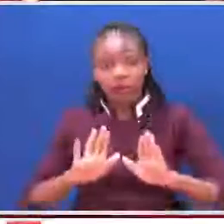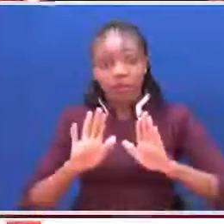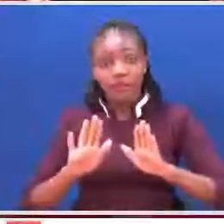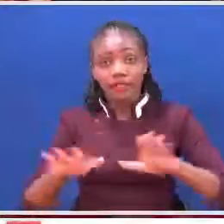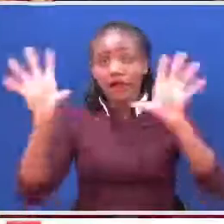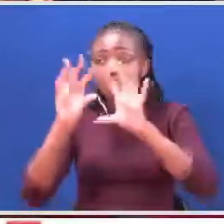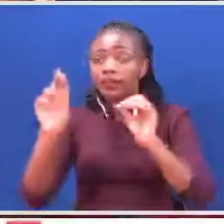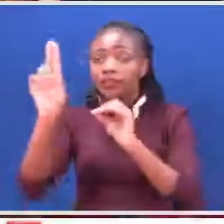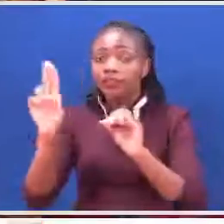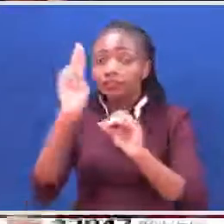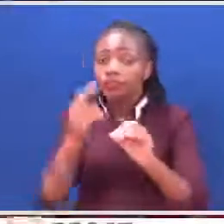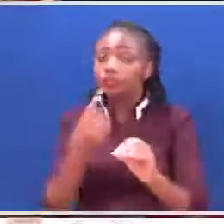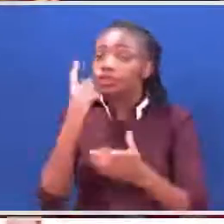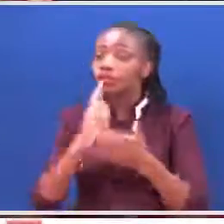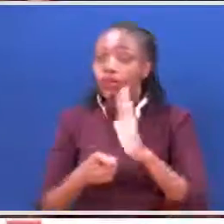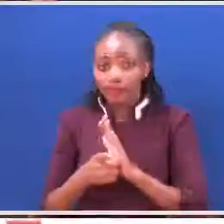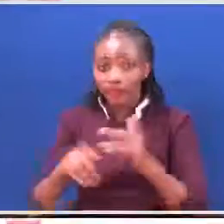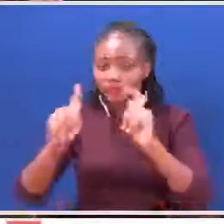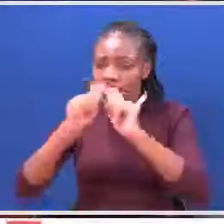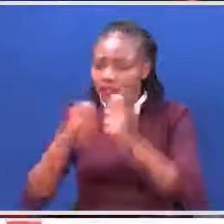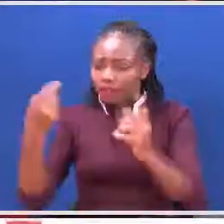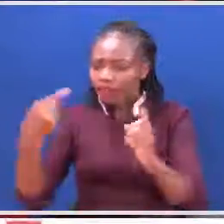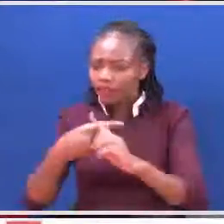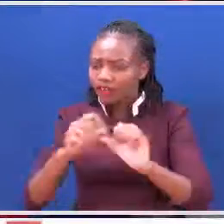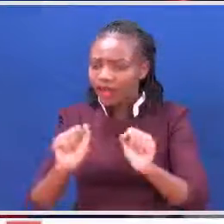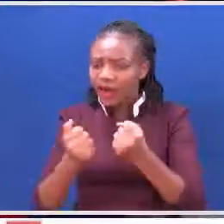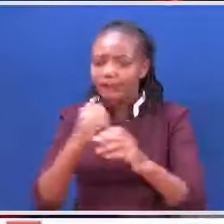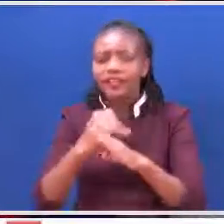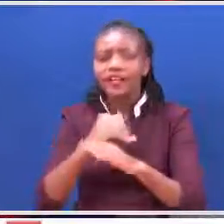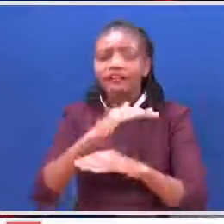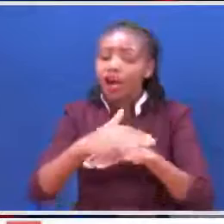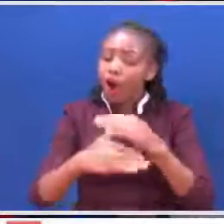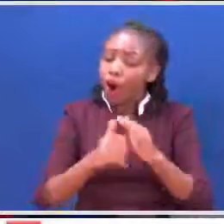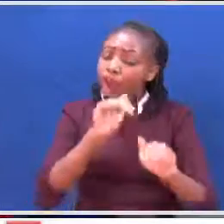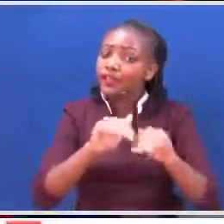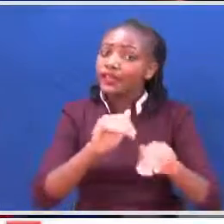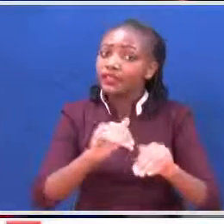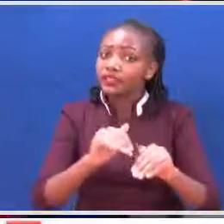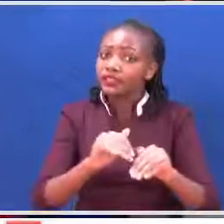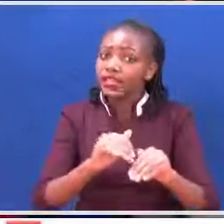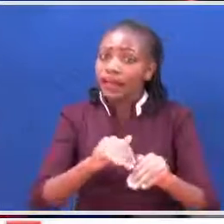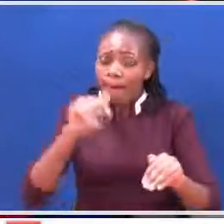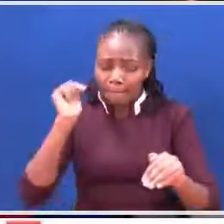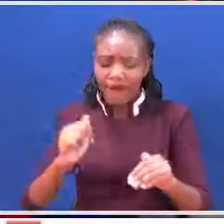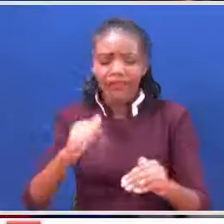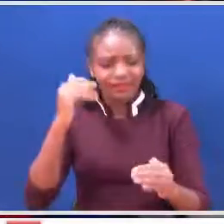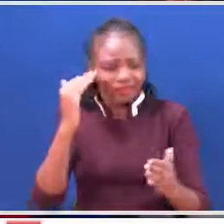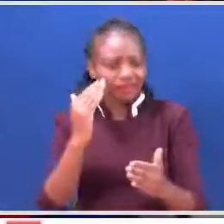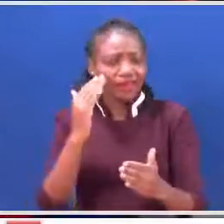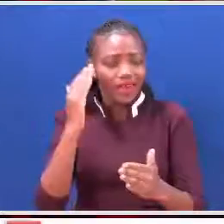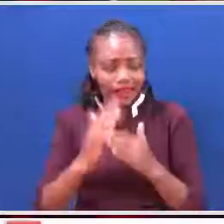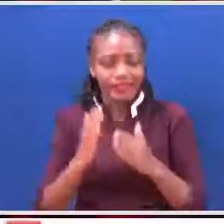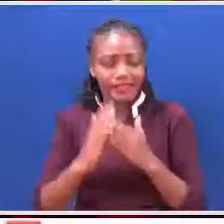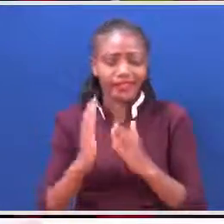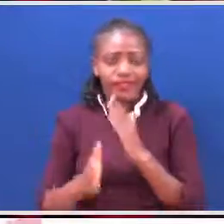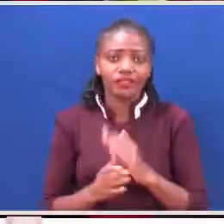Kenyatta made it clear that tribal clashes witnessed after every electioneering period informed the spirit of handshake in